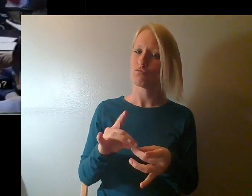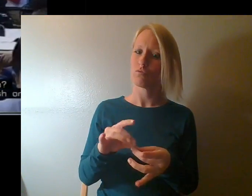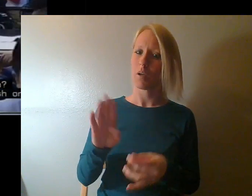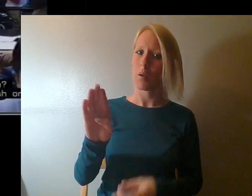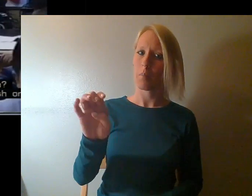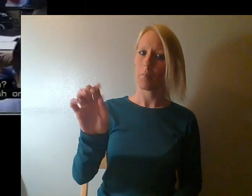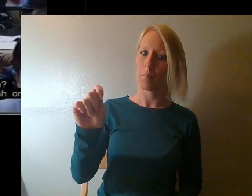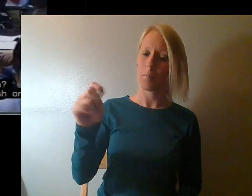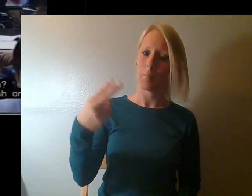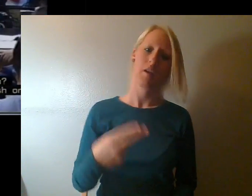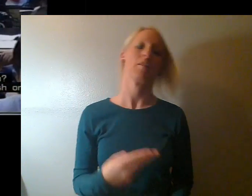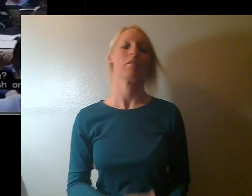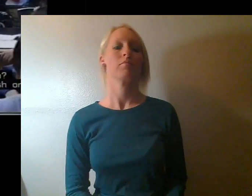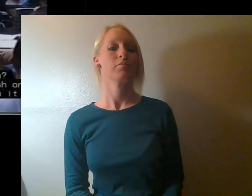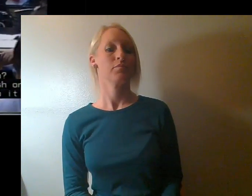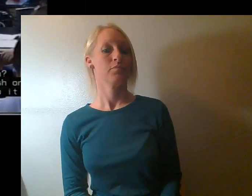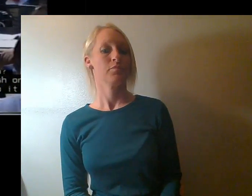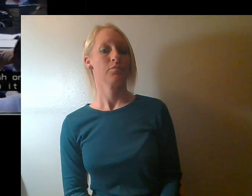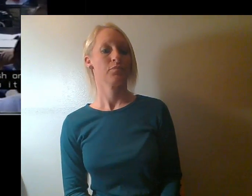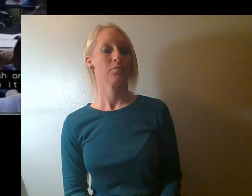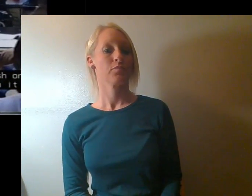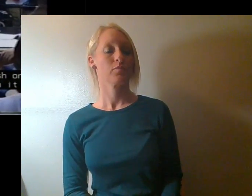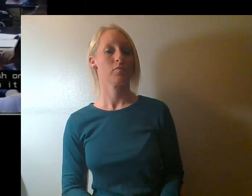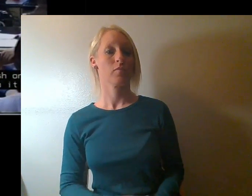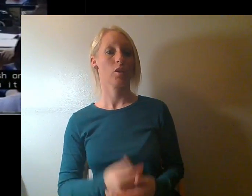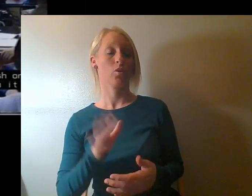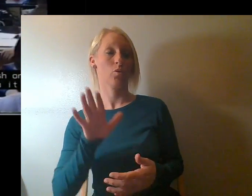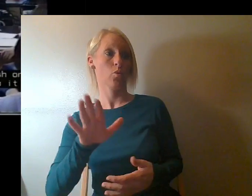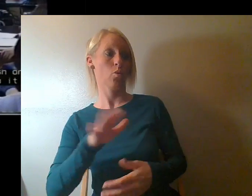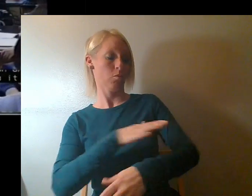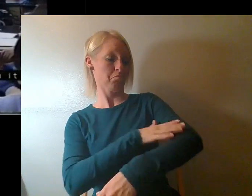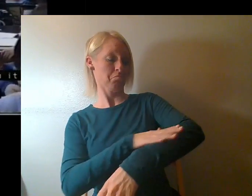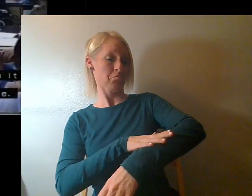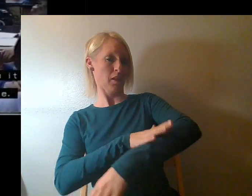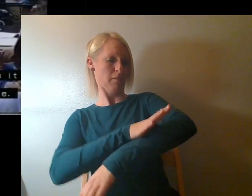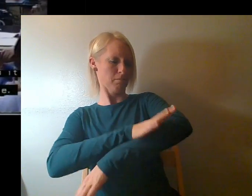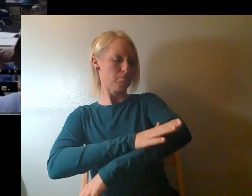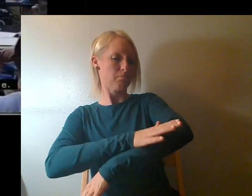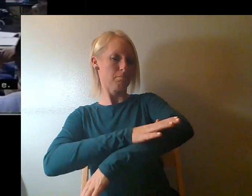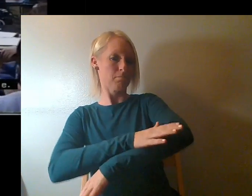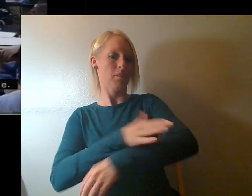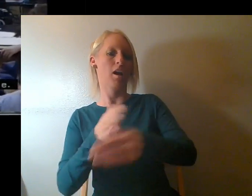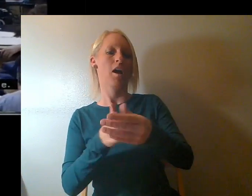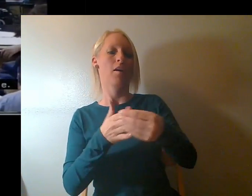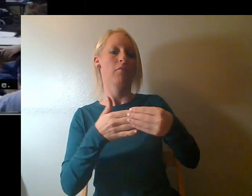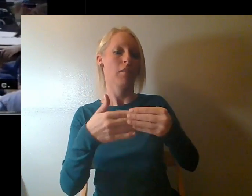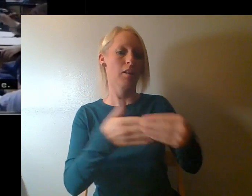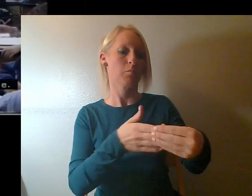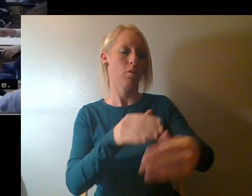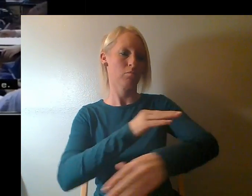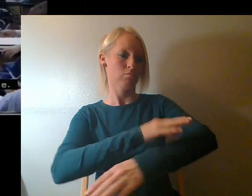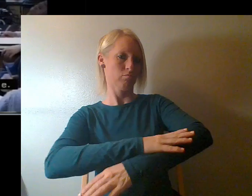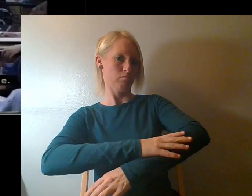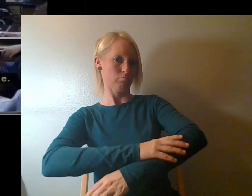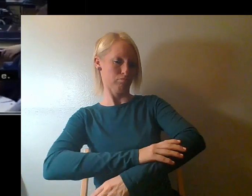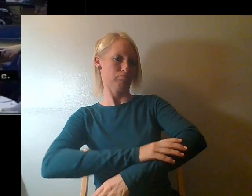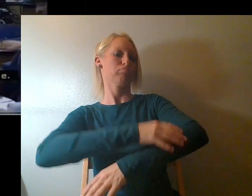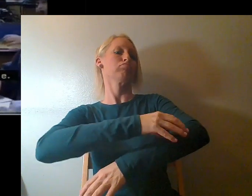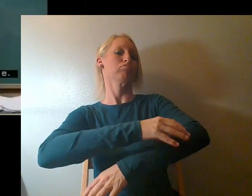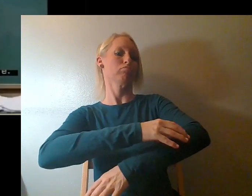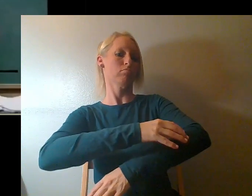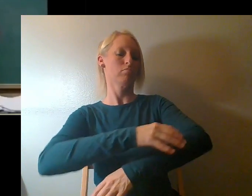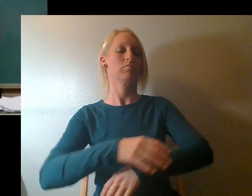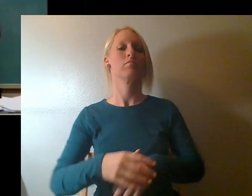press down on your skin, it's flexible, so it pops back up. So it has to be flexible, okay? We'll write that down. That's an important fact.